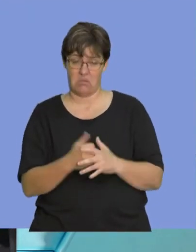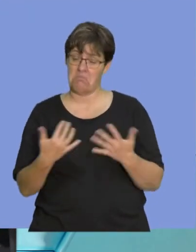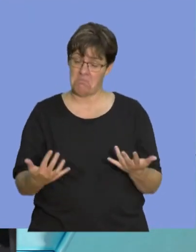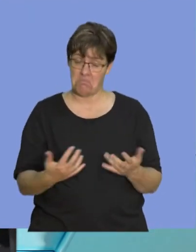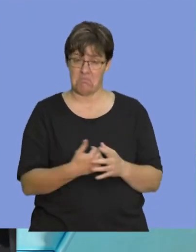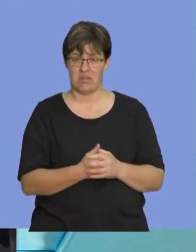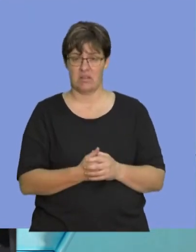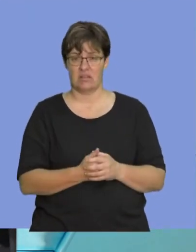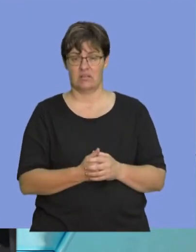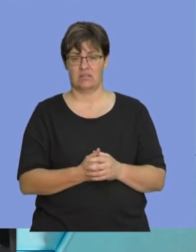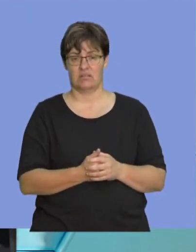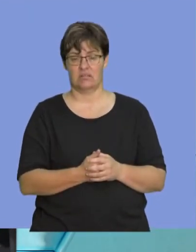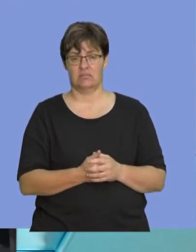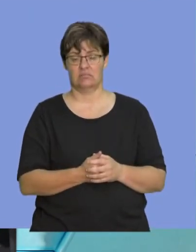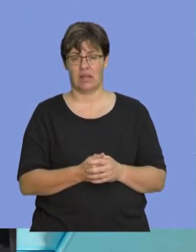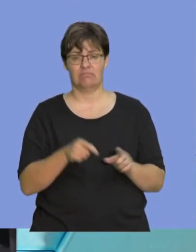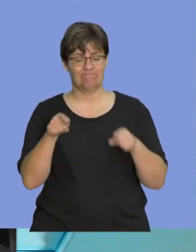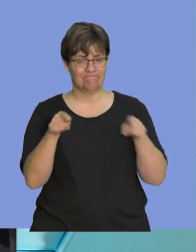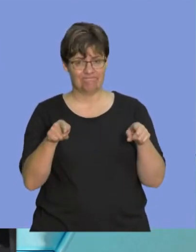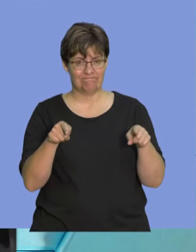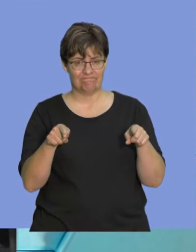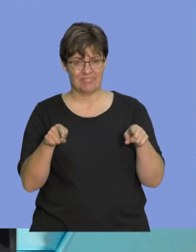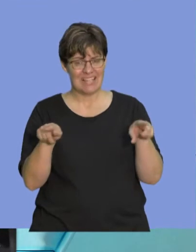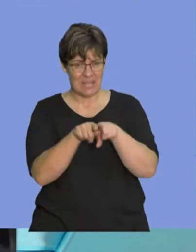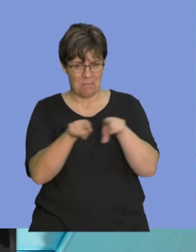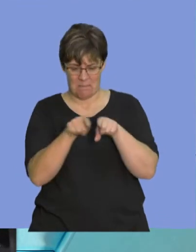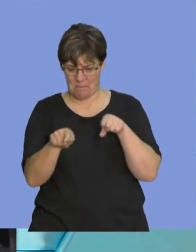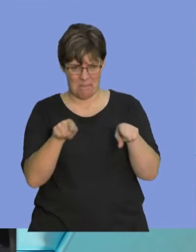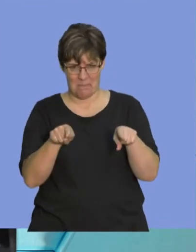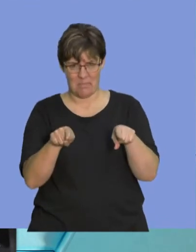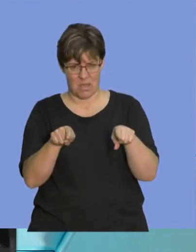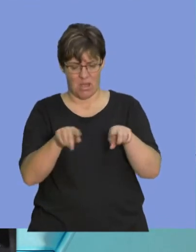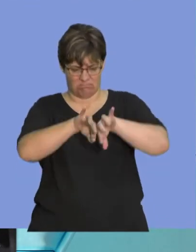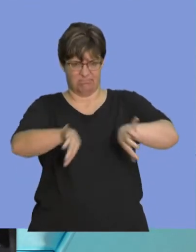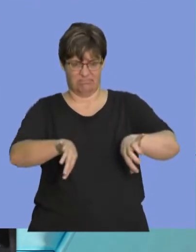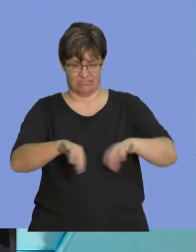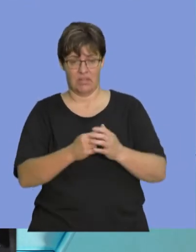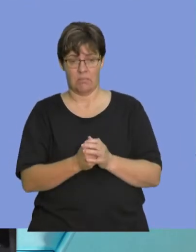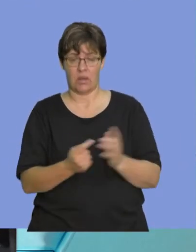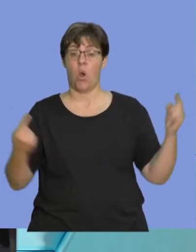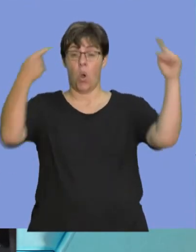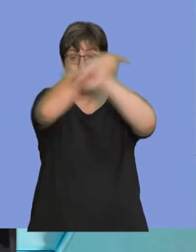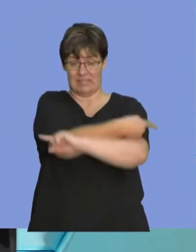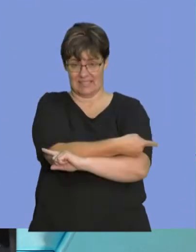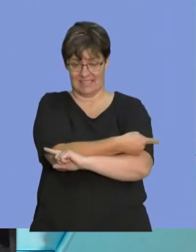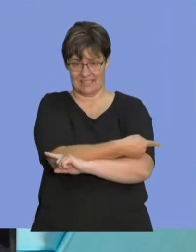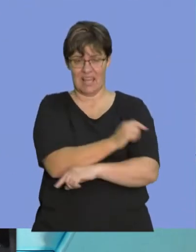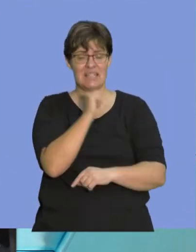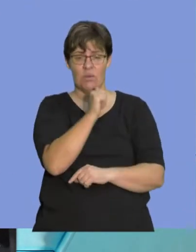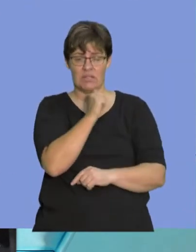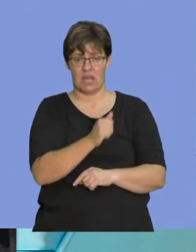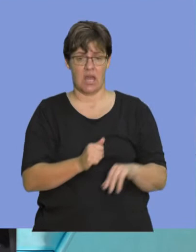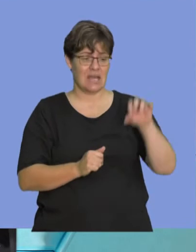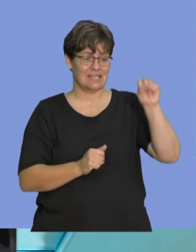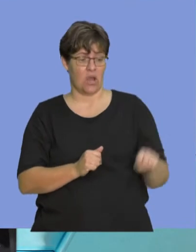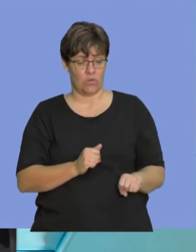of like poles, there are those two possibilities. And when it comes to opposite poles, it doesn't matter whether